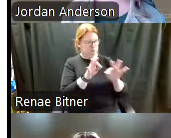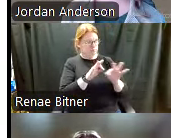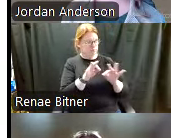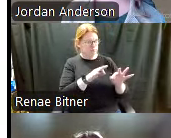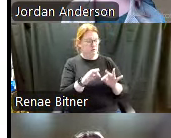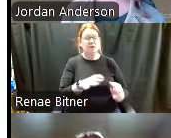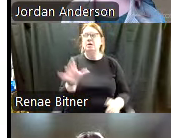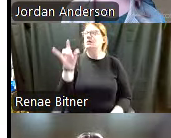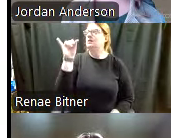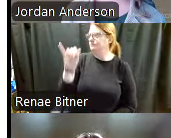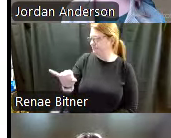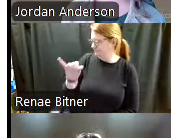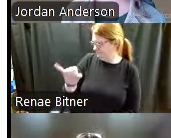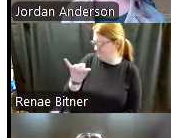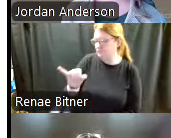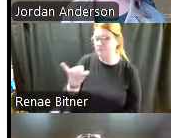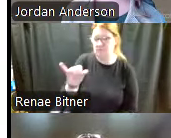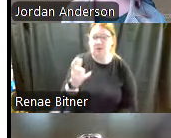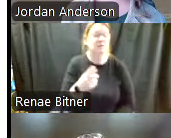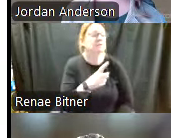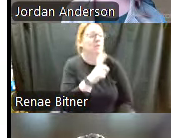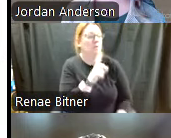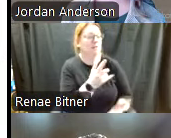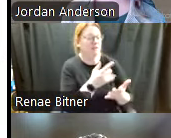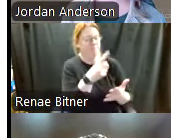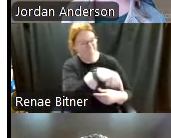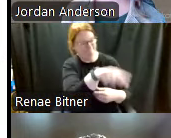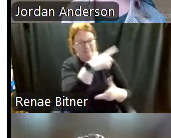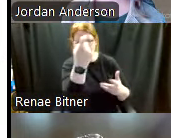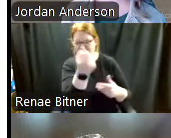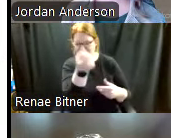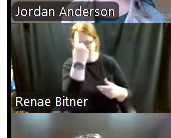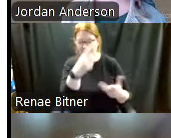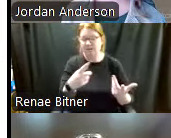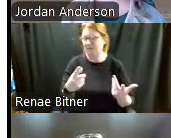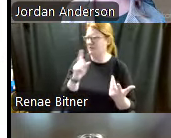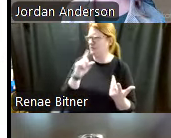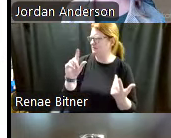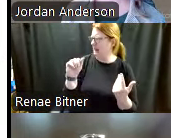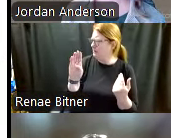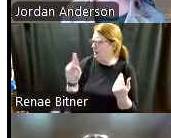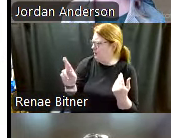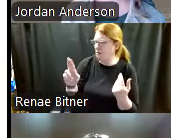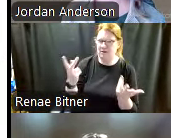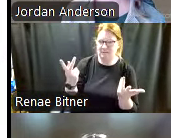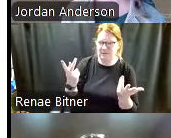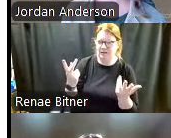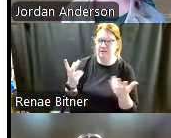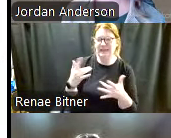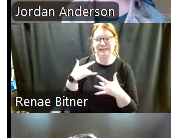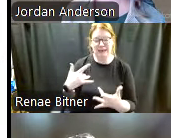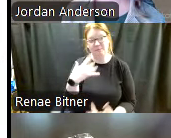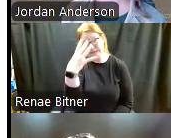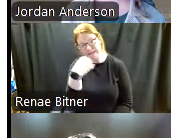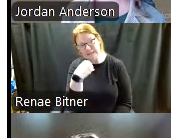they needed to be and help them understand. Not understanding that an ABR is something where they're generally sleeping, or they might